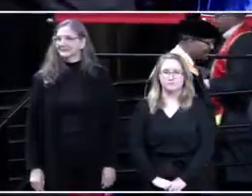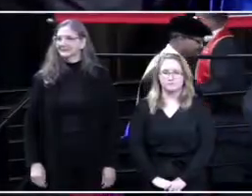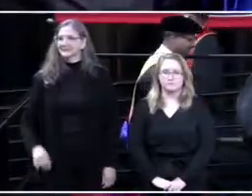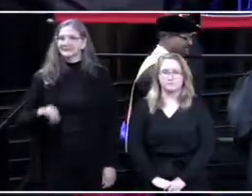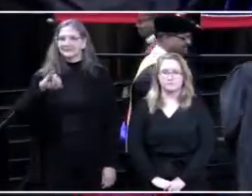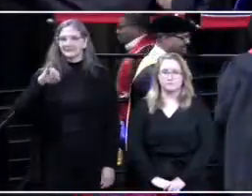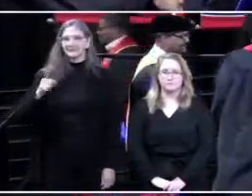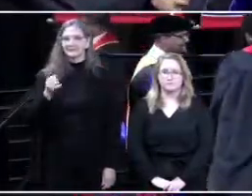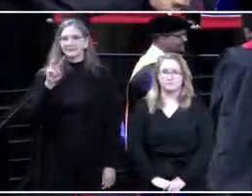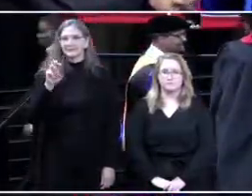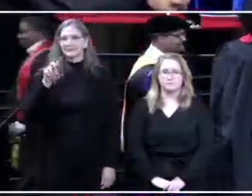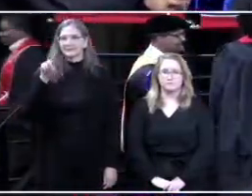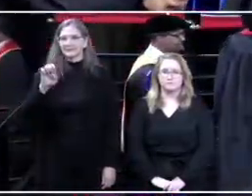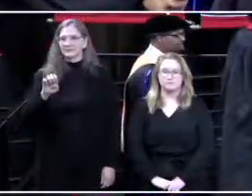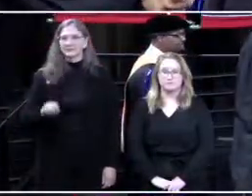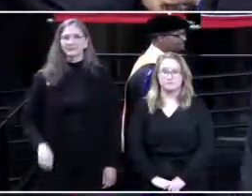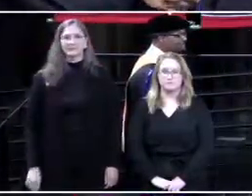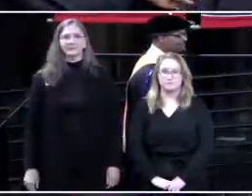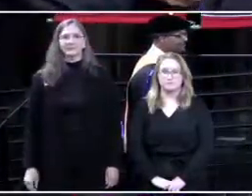Jasmine Wade.